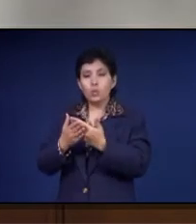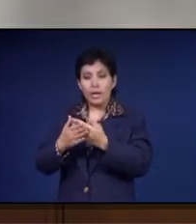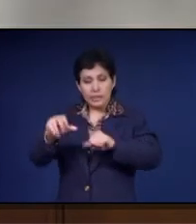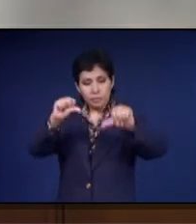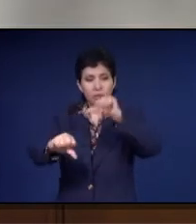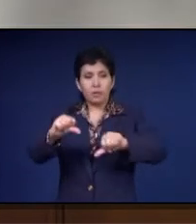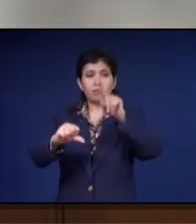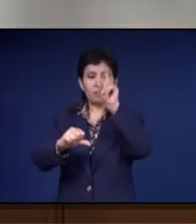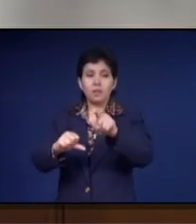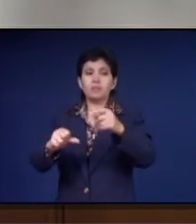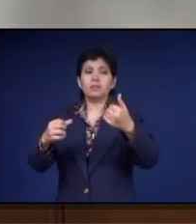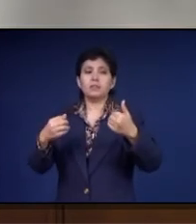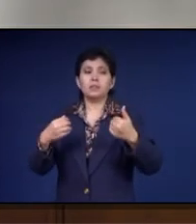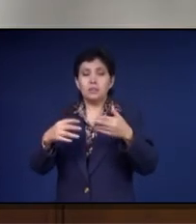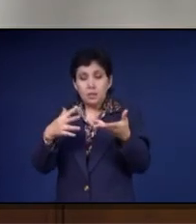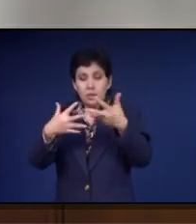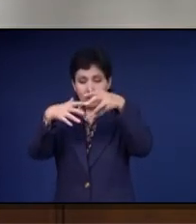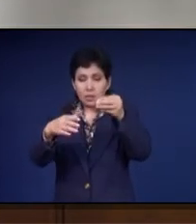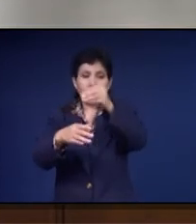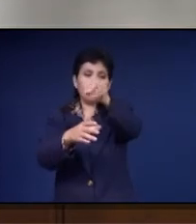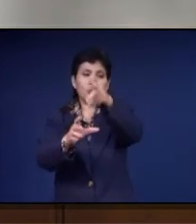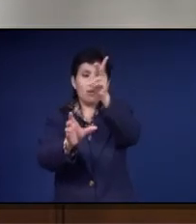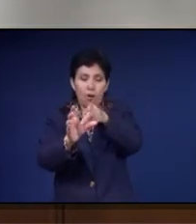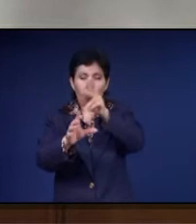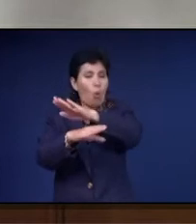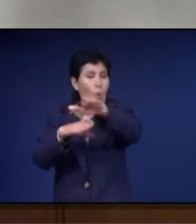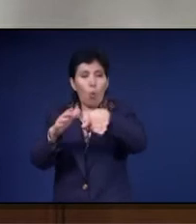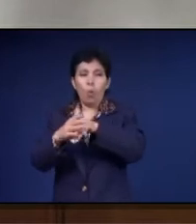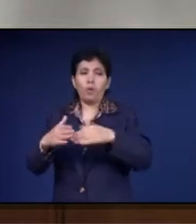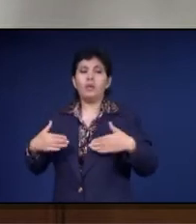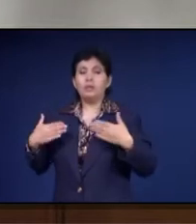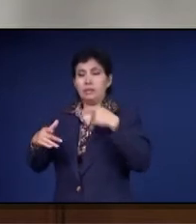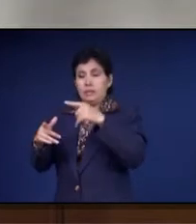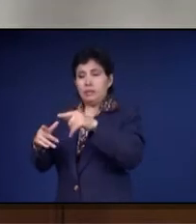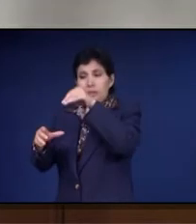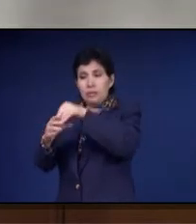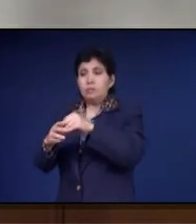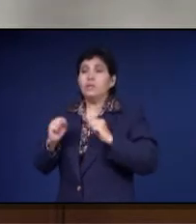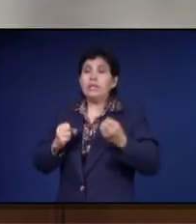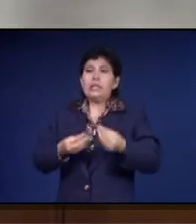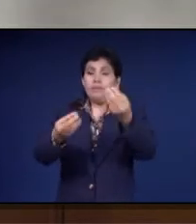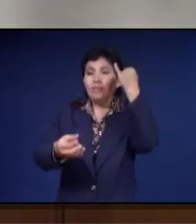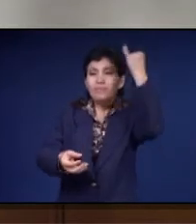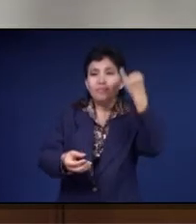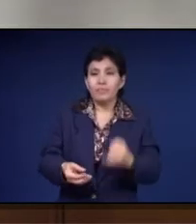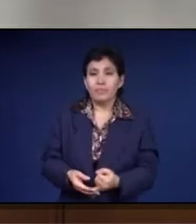experiment, it might just because everyone is happy. It's in their natural state.